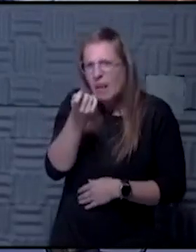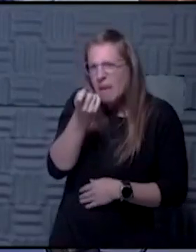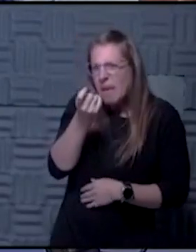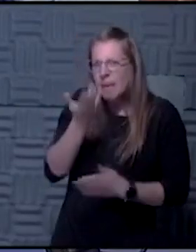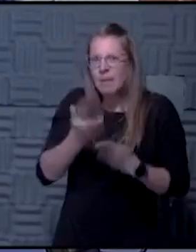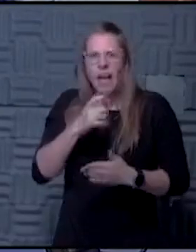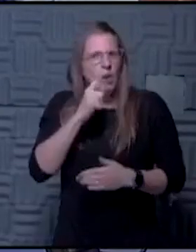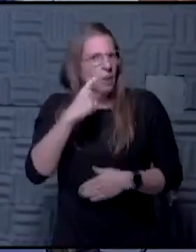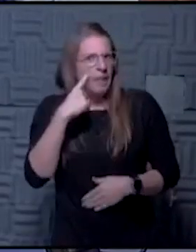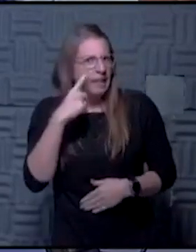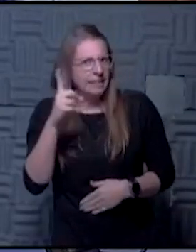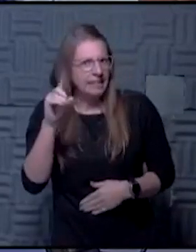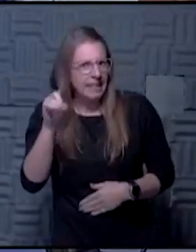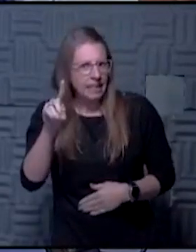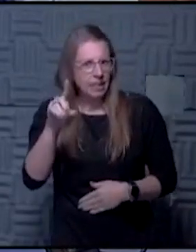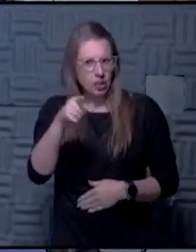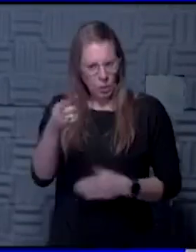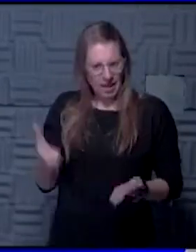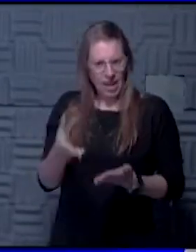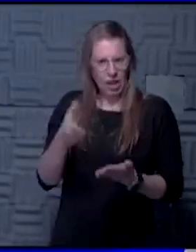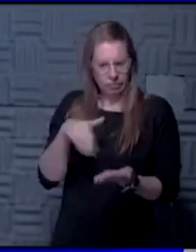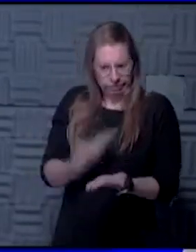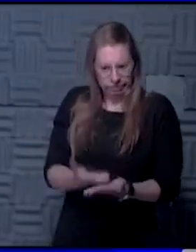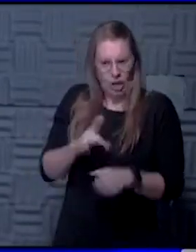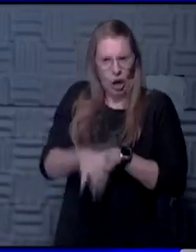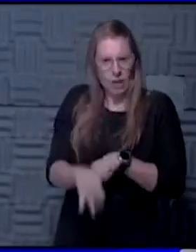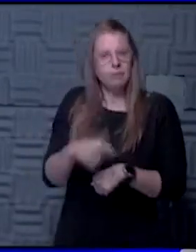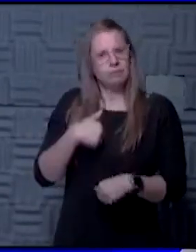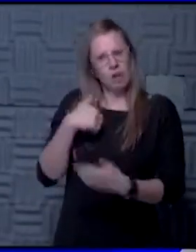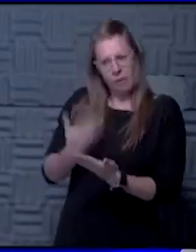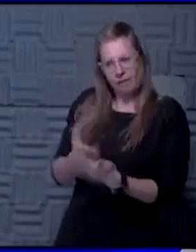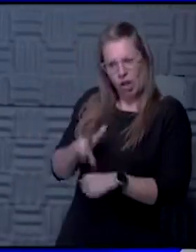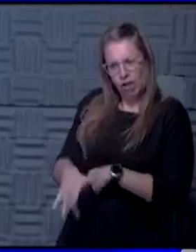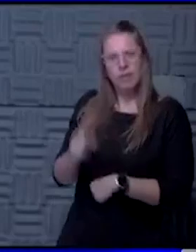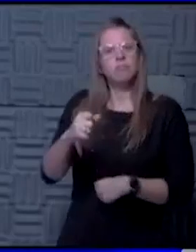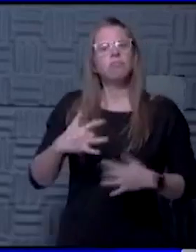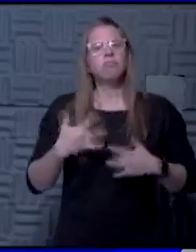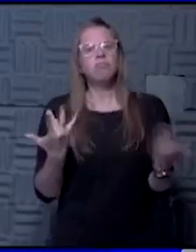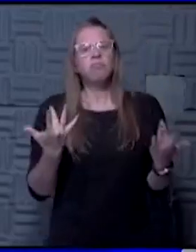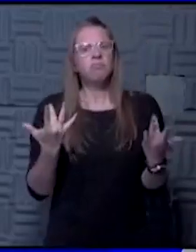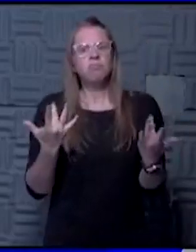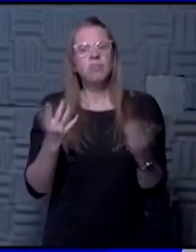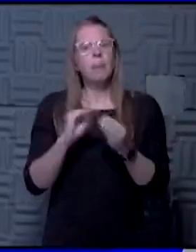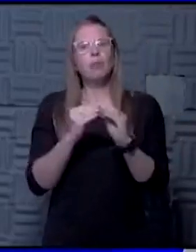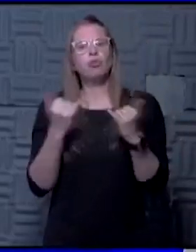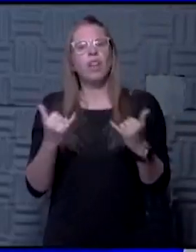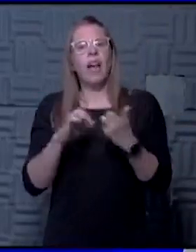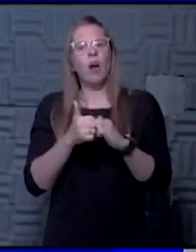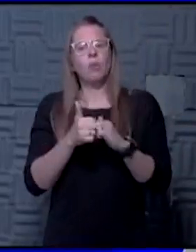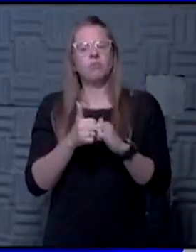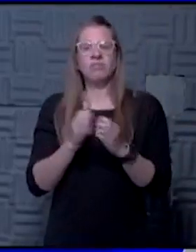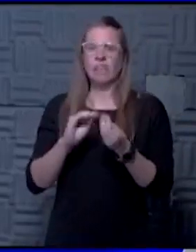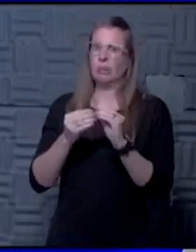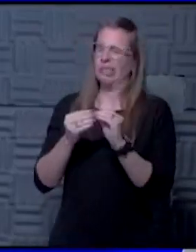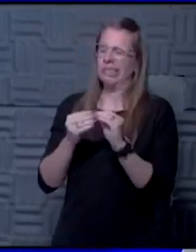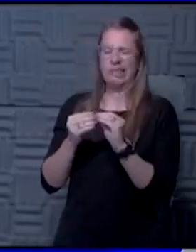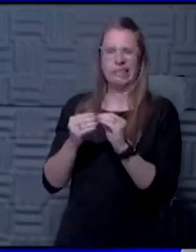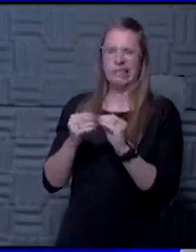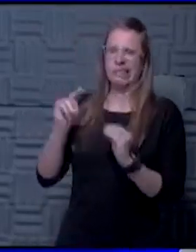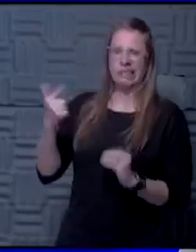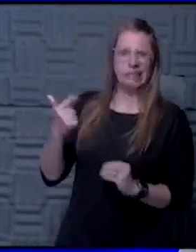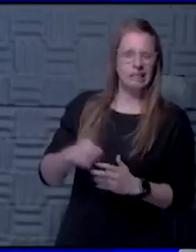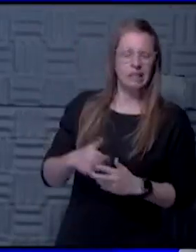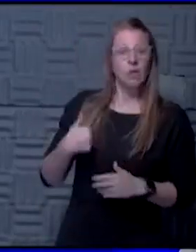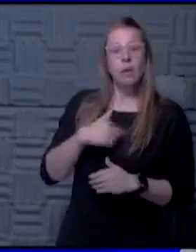a little bit. You were here early, though. I was here early. Yeah. What's going on out there? How are the numbers today? Numbers aren't as good. Yeah.